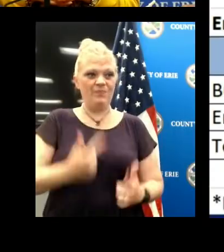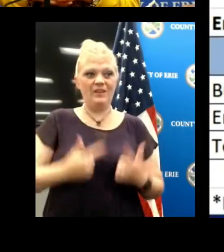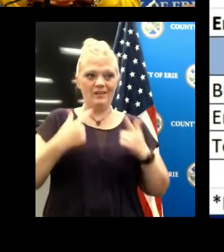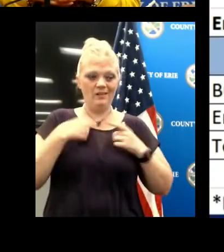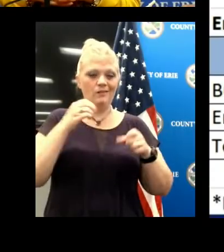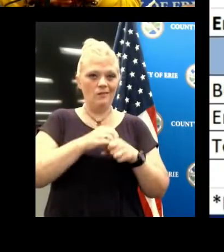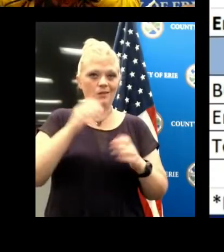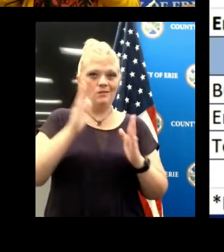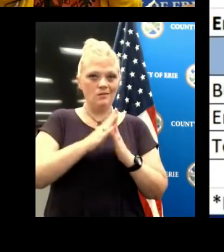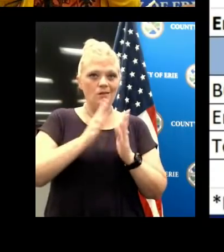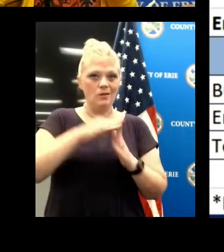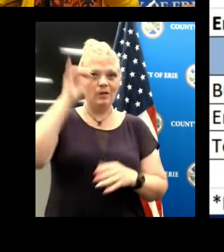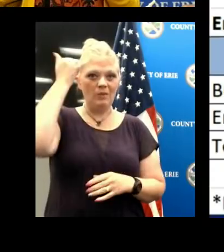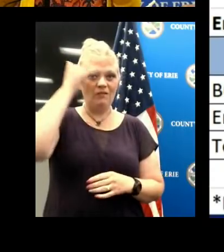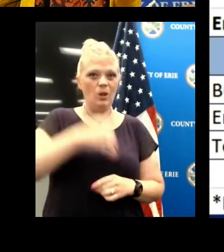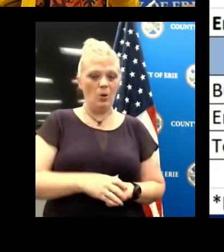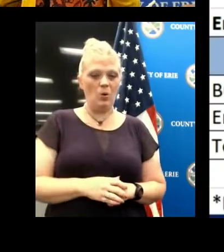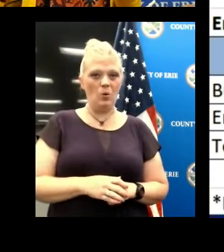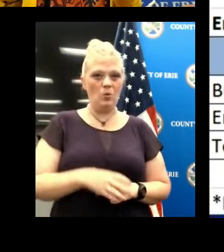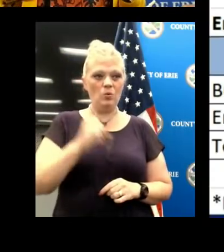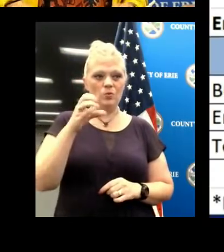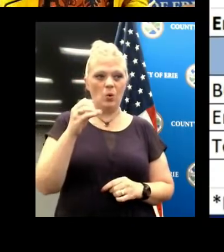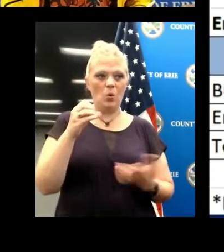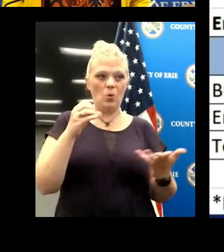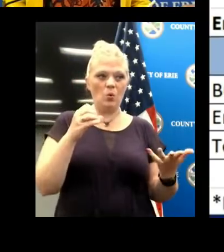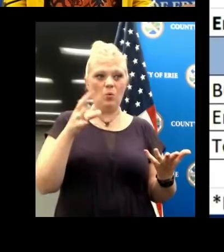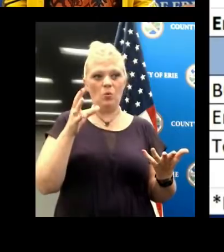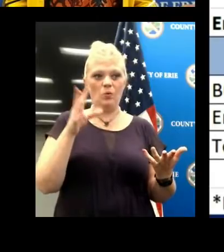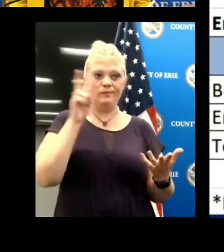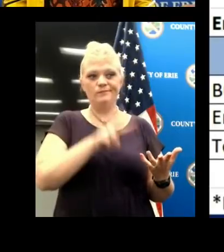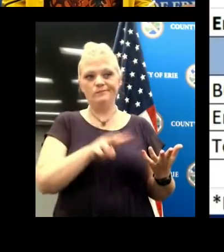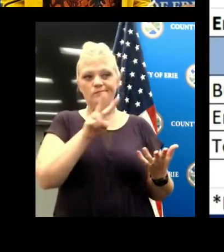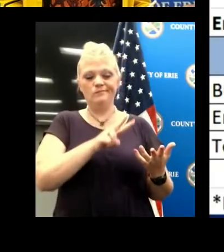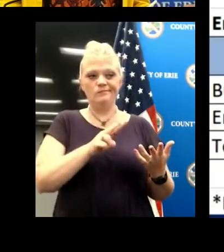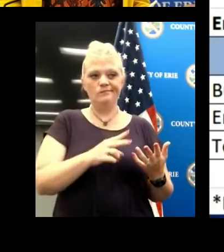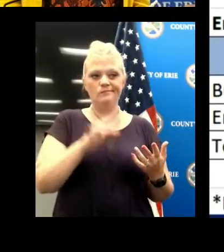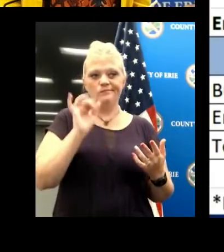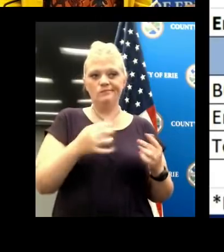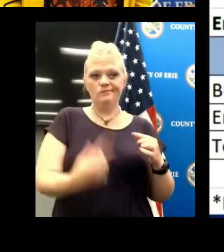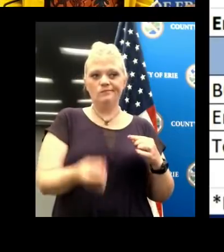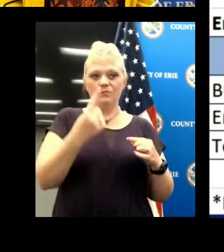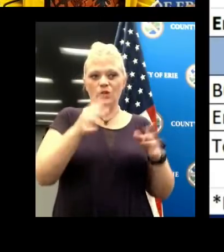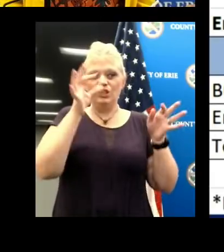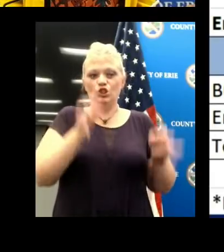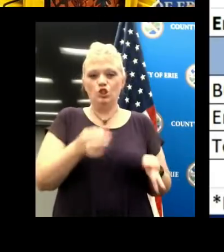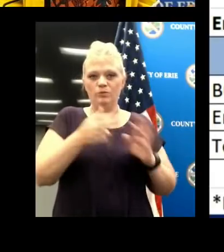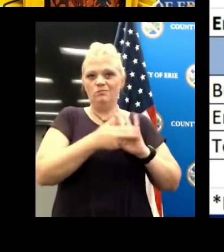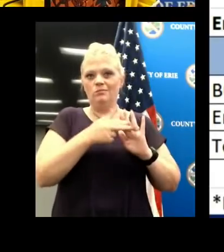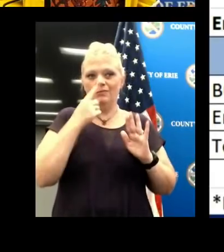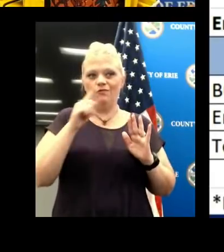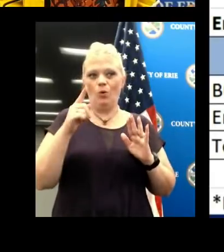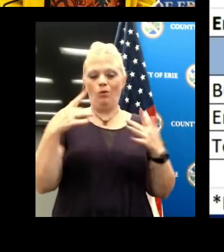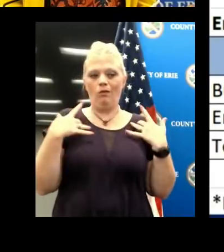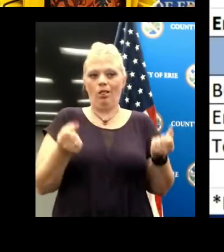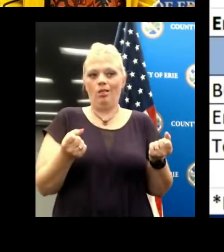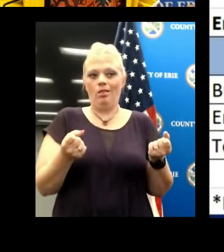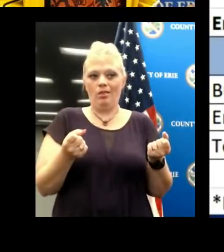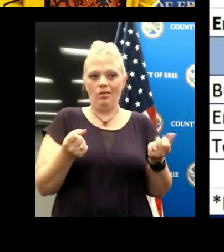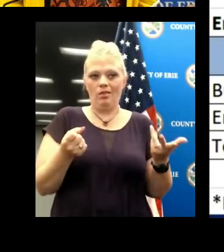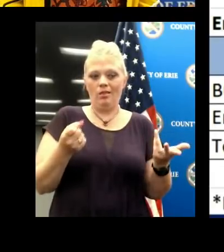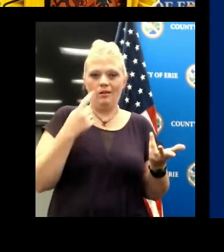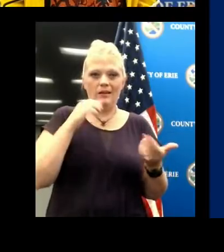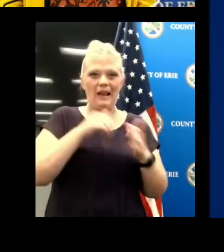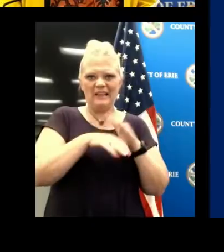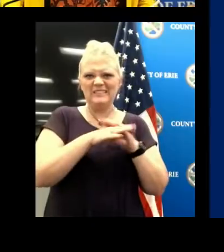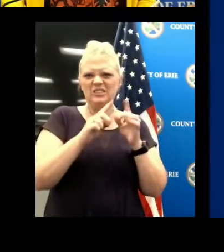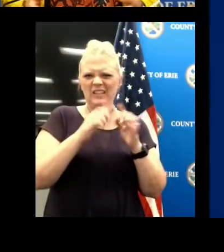in the city of Buffalo. So again, I think that we can look at that as one of the social determinants of health and looking at health disparities and access to